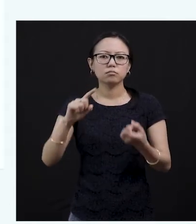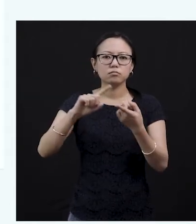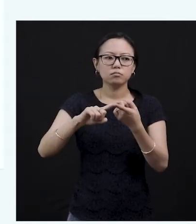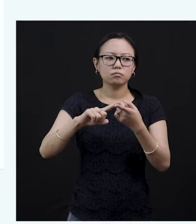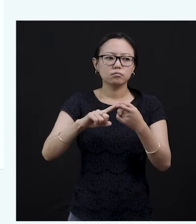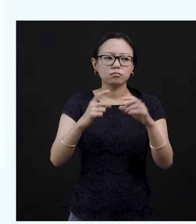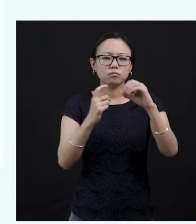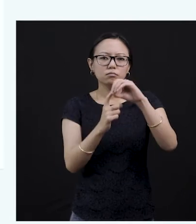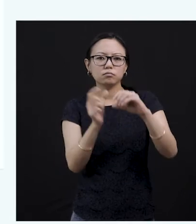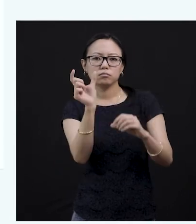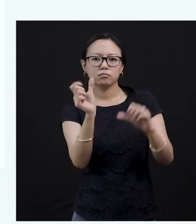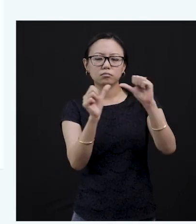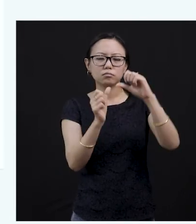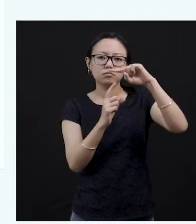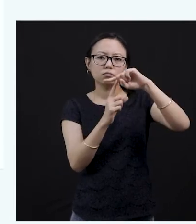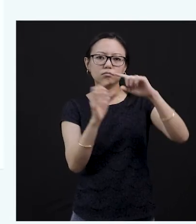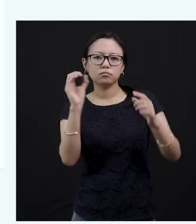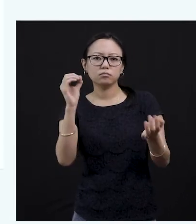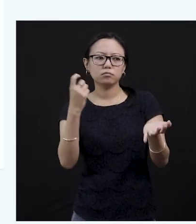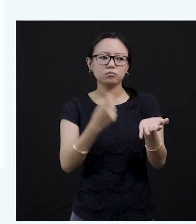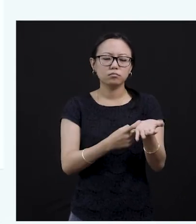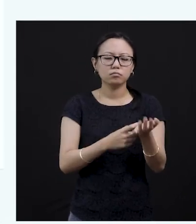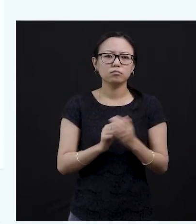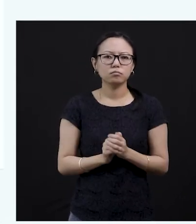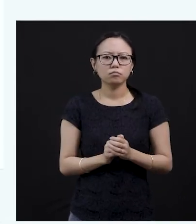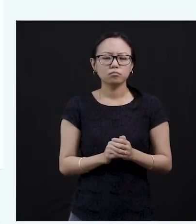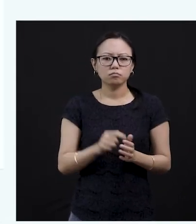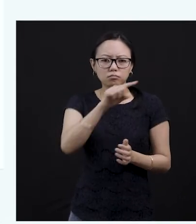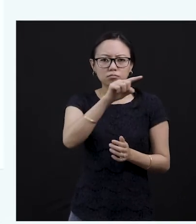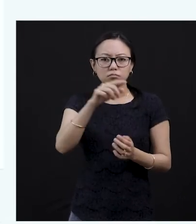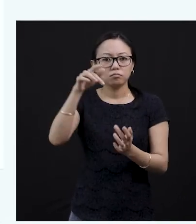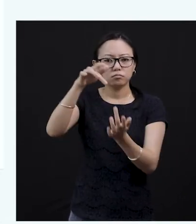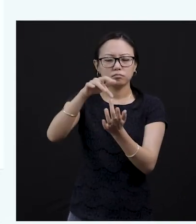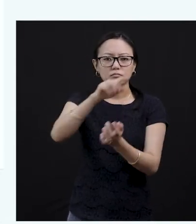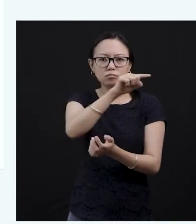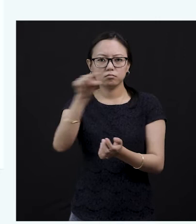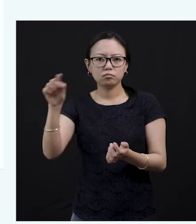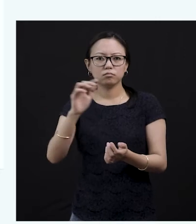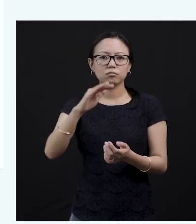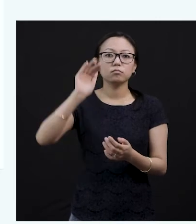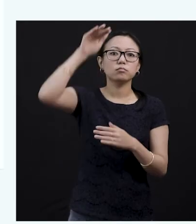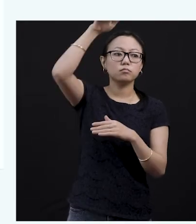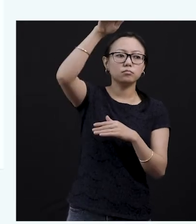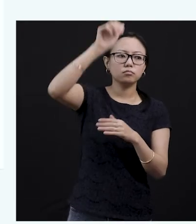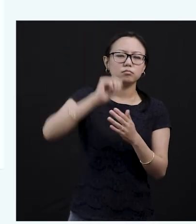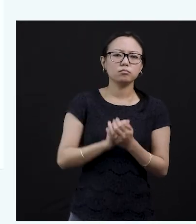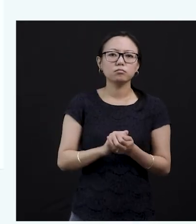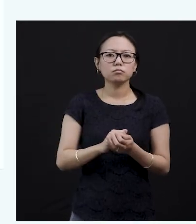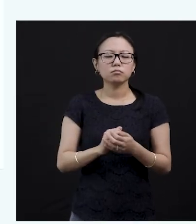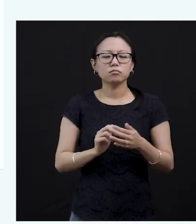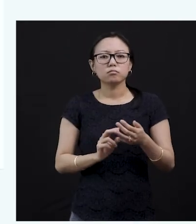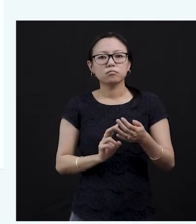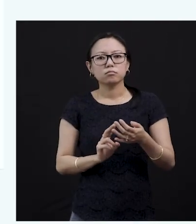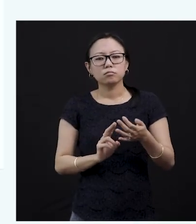the equator till the top is northern hemisphere, and from the equator till the bottom